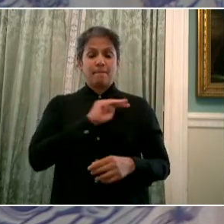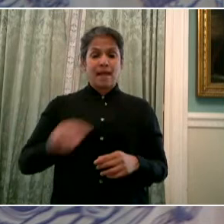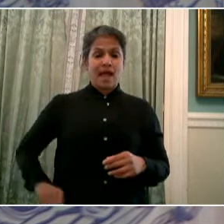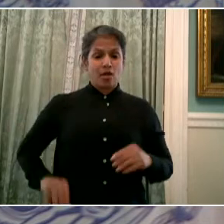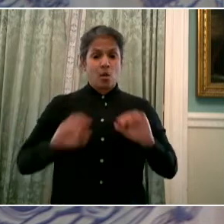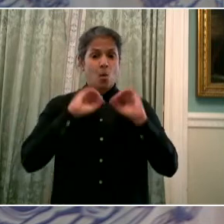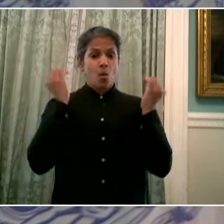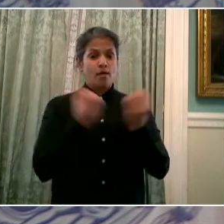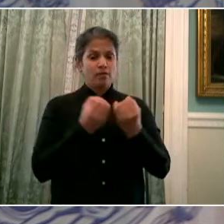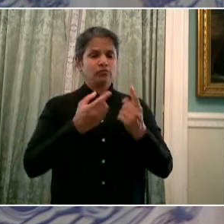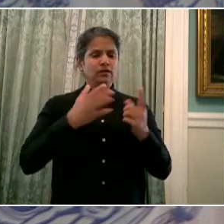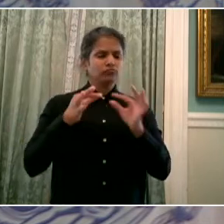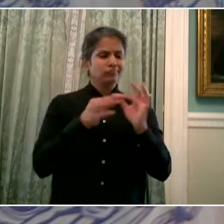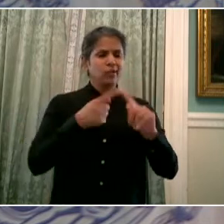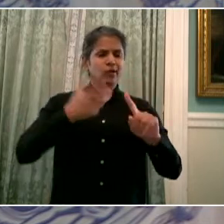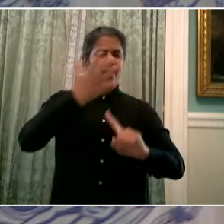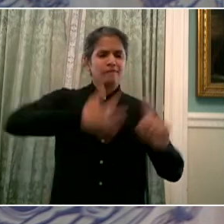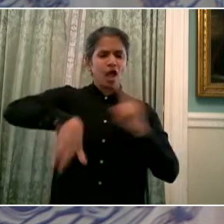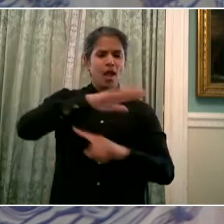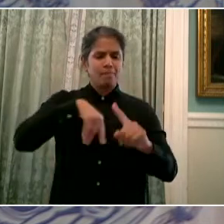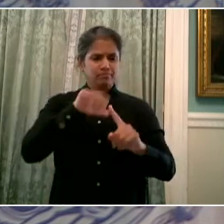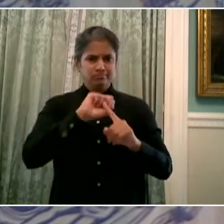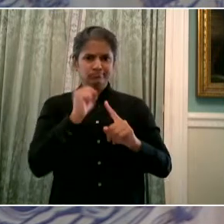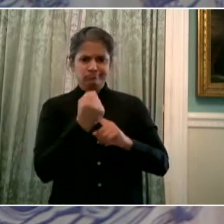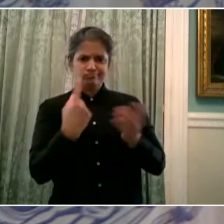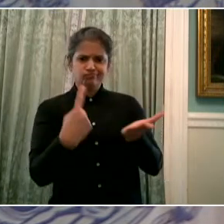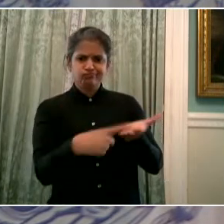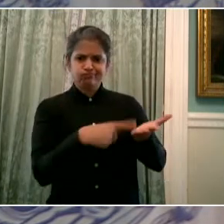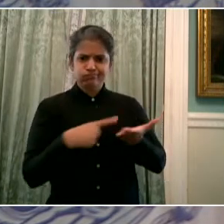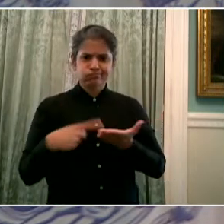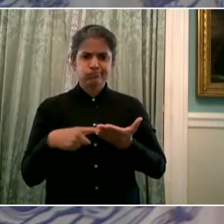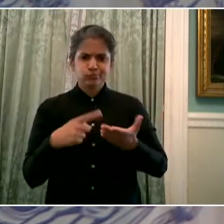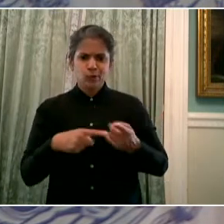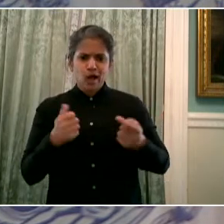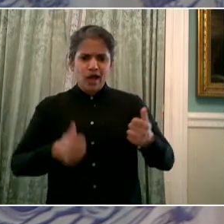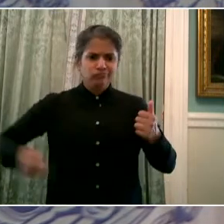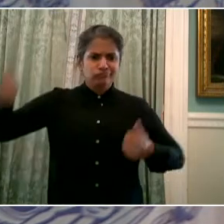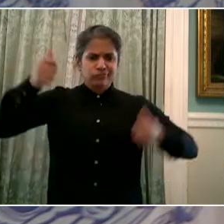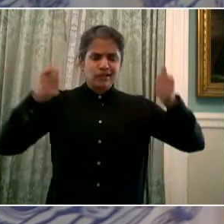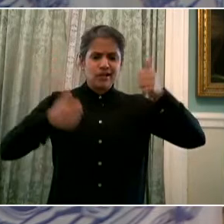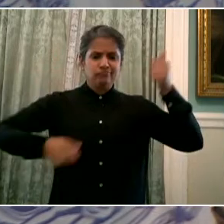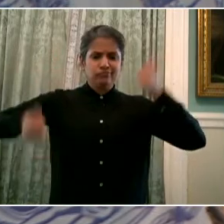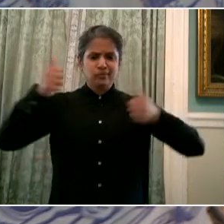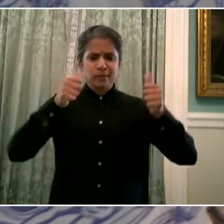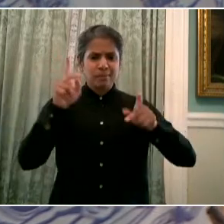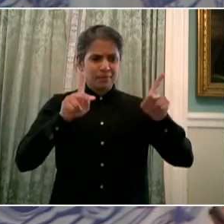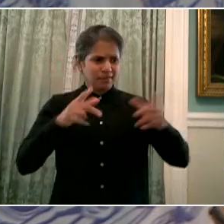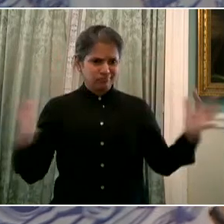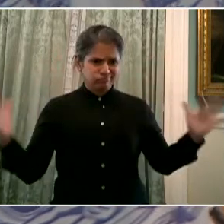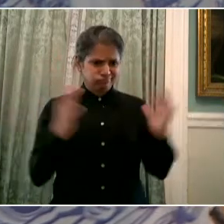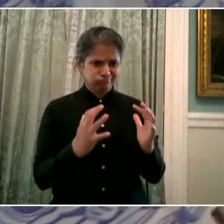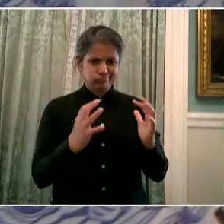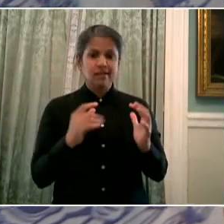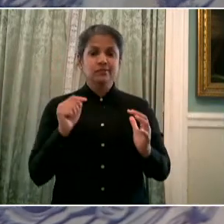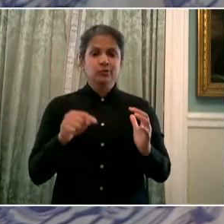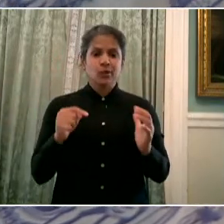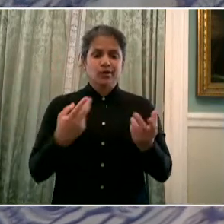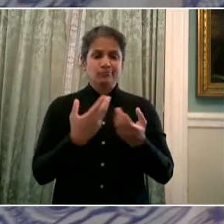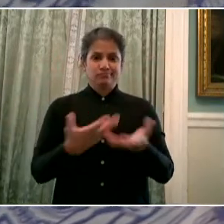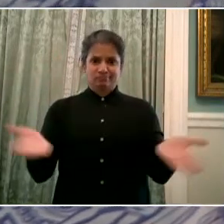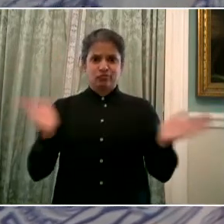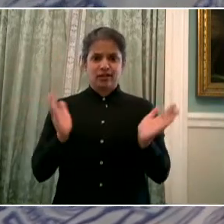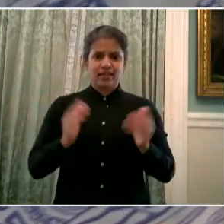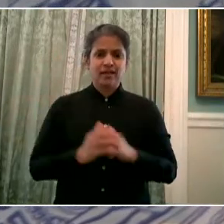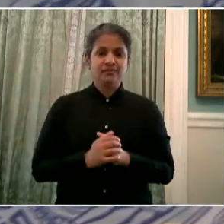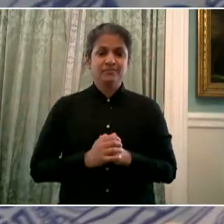Cirillo. Conditions may appear to have improved since early this week, but does not mean that we